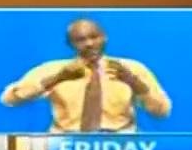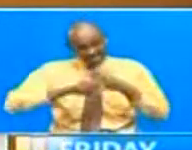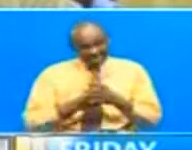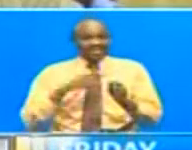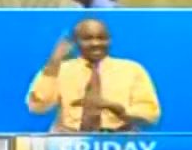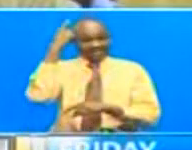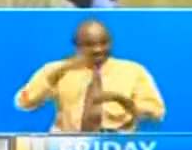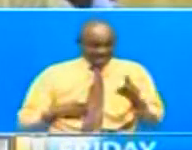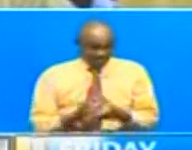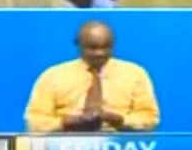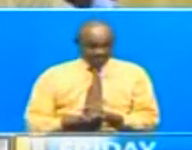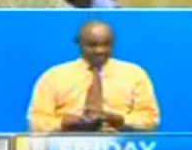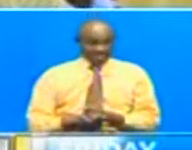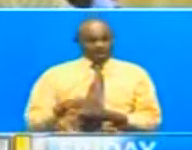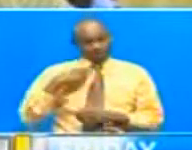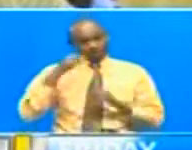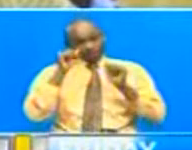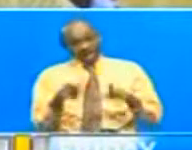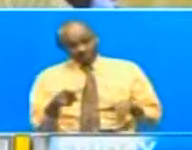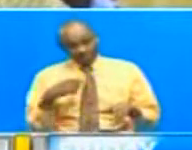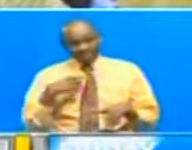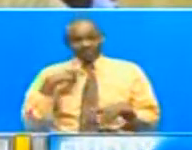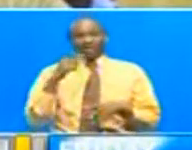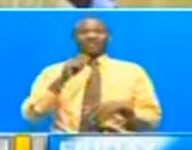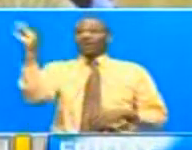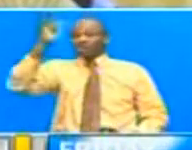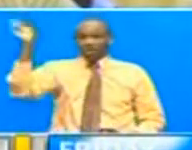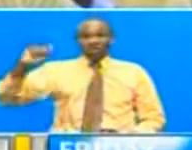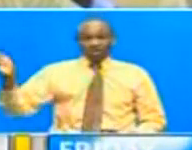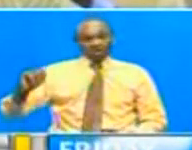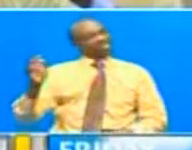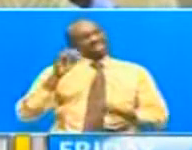next year. There is going to be less of using chalks now.